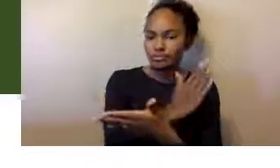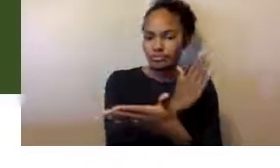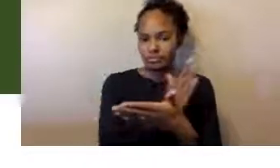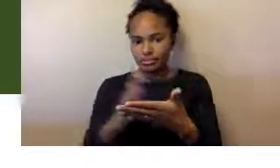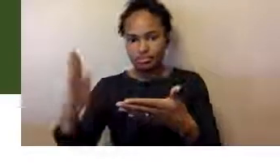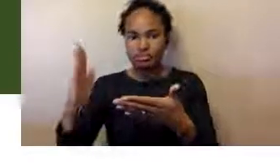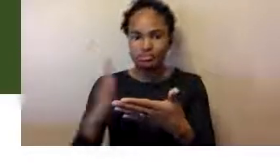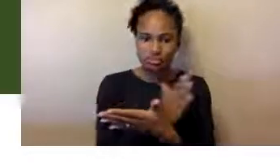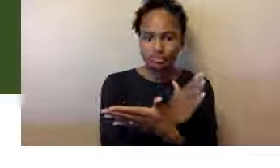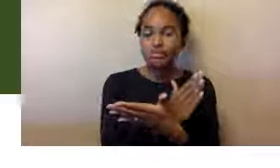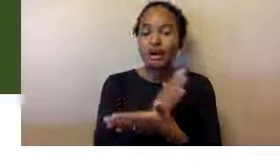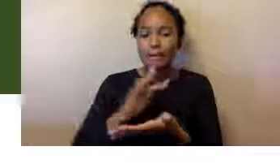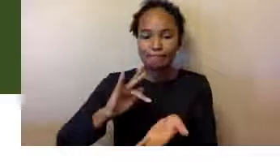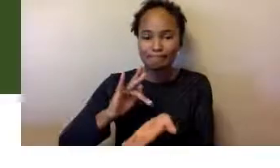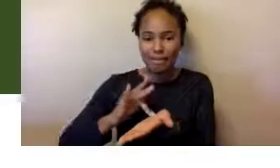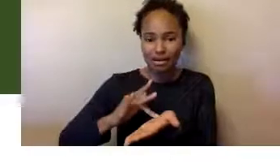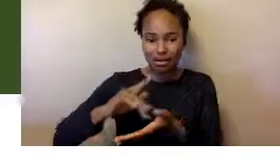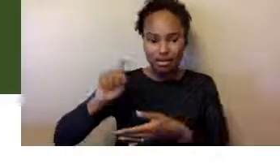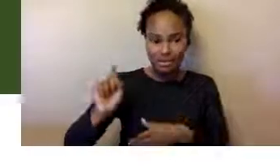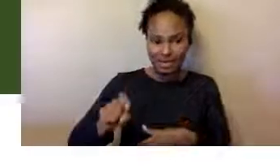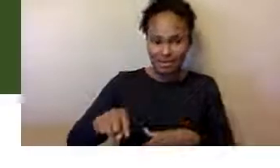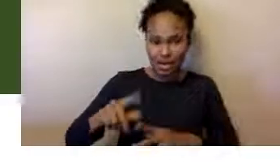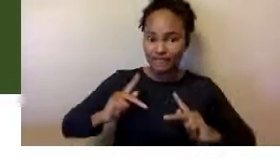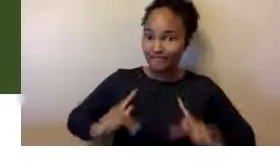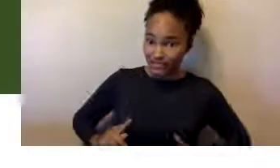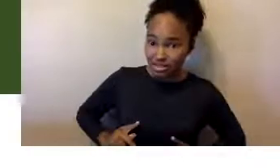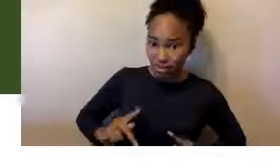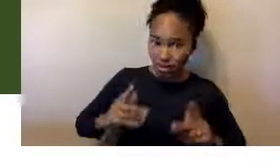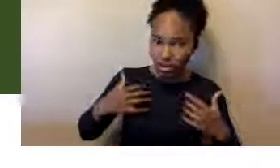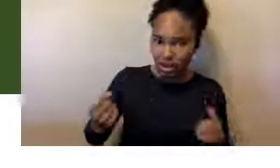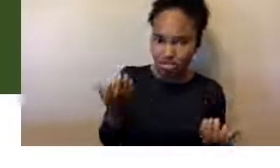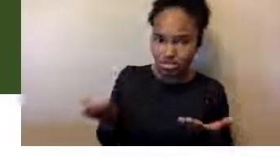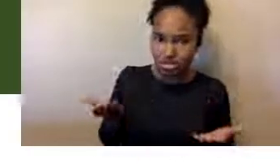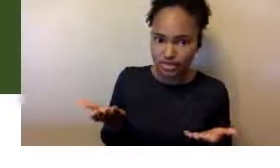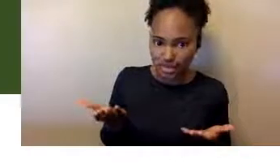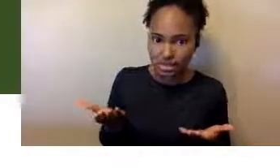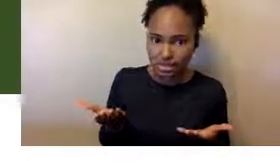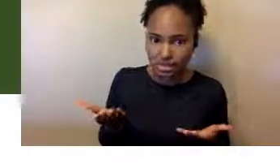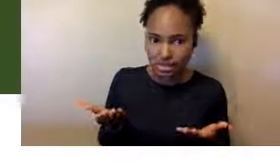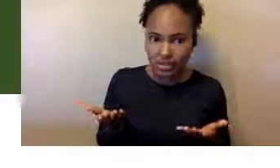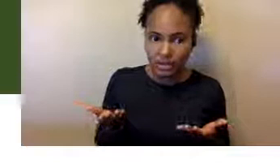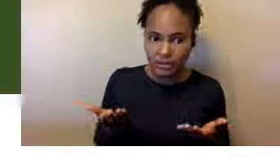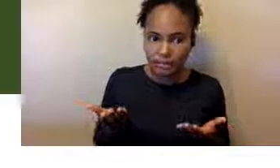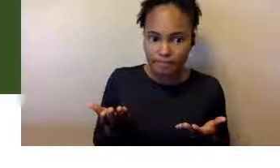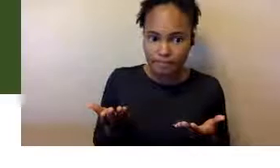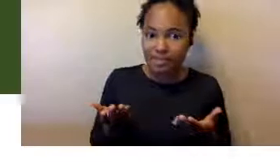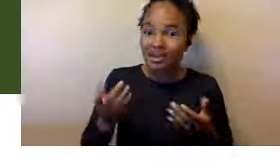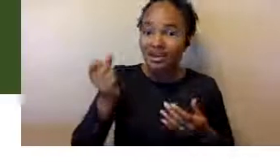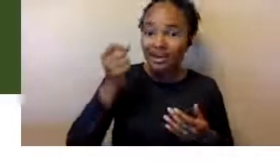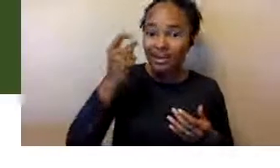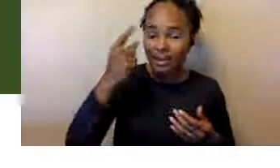necessary physical health services while implementing an inadequate mental health services.